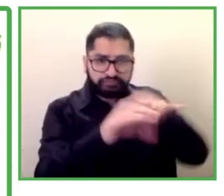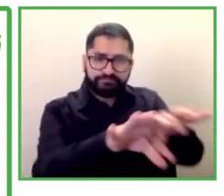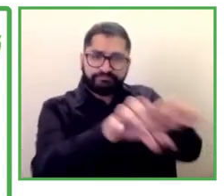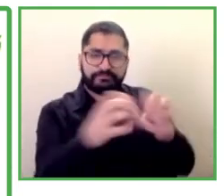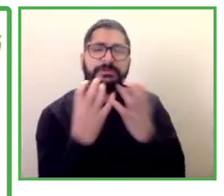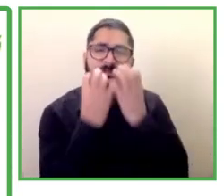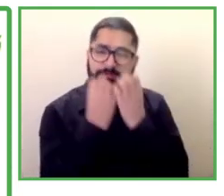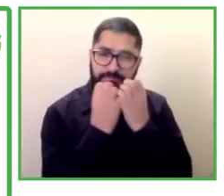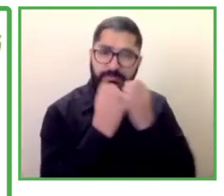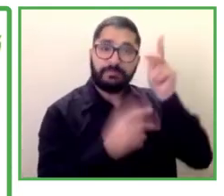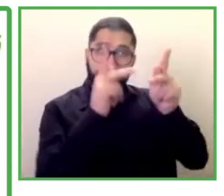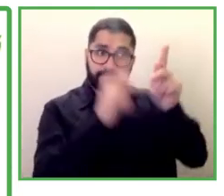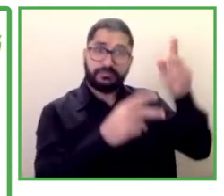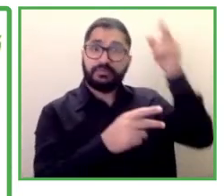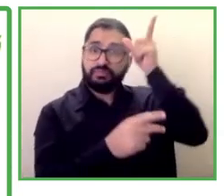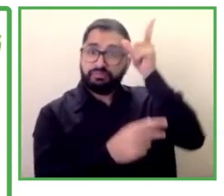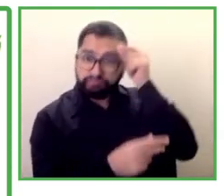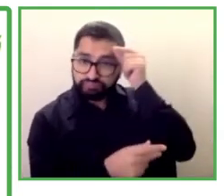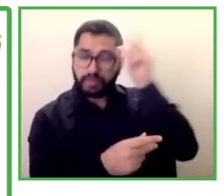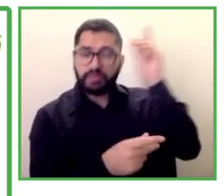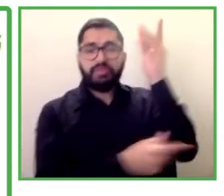intellectual disabled people. This started with